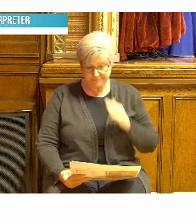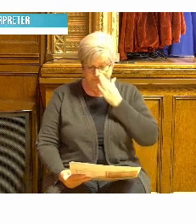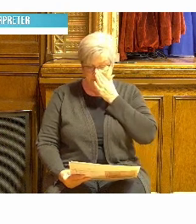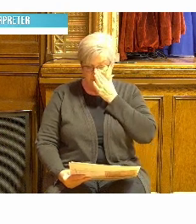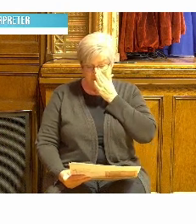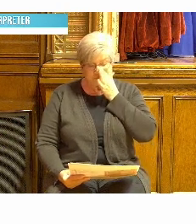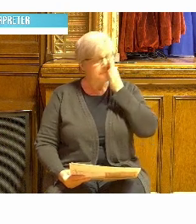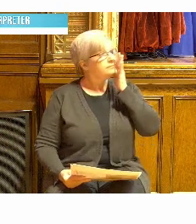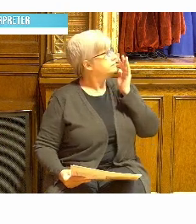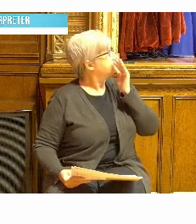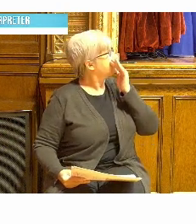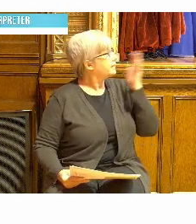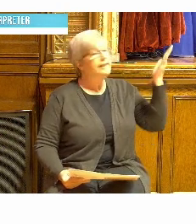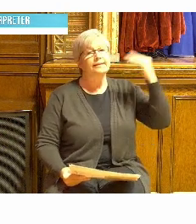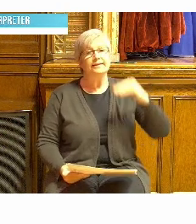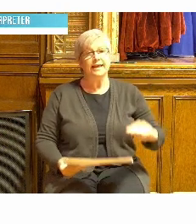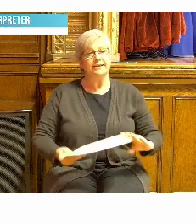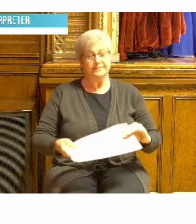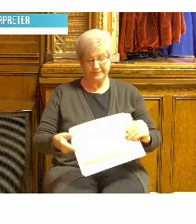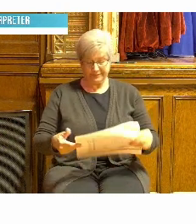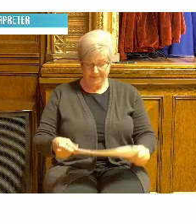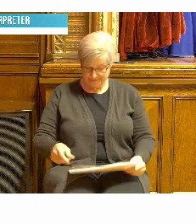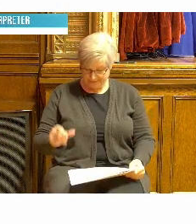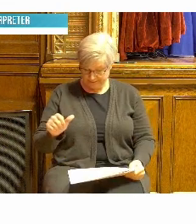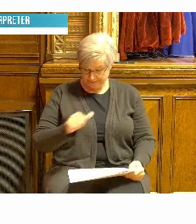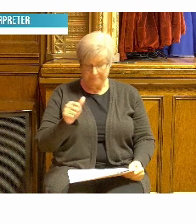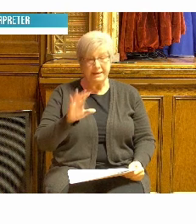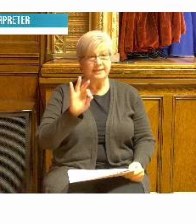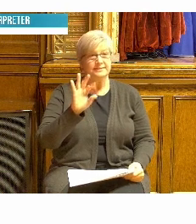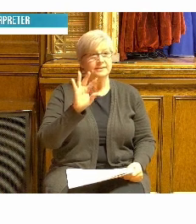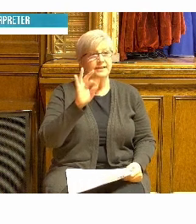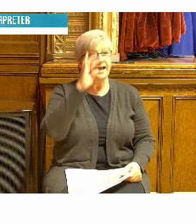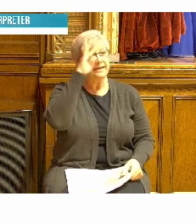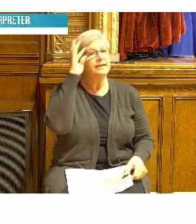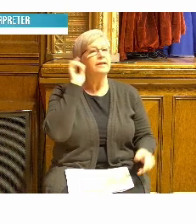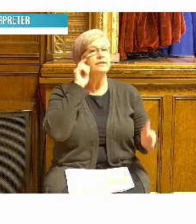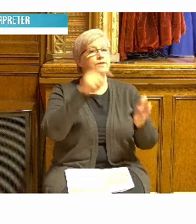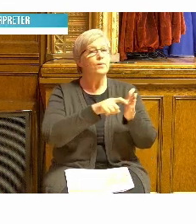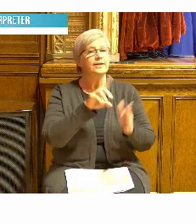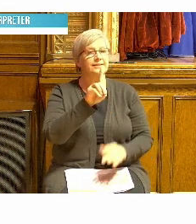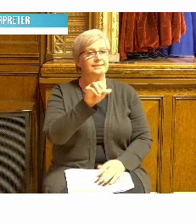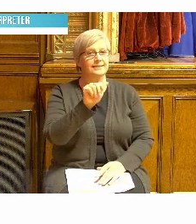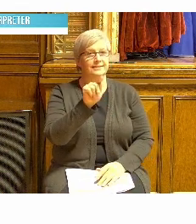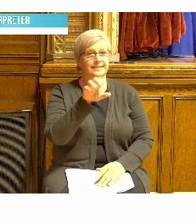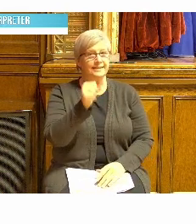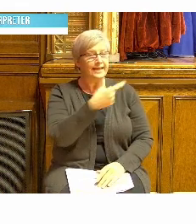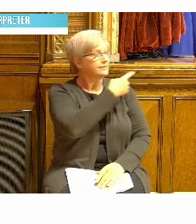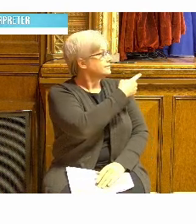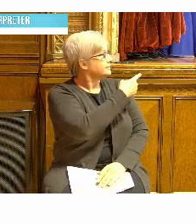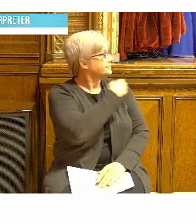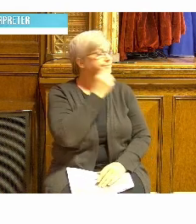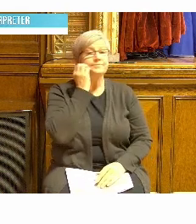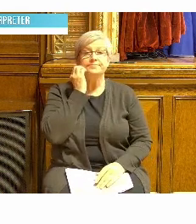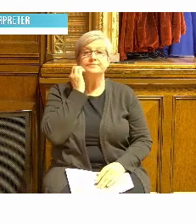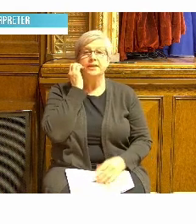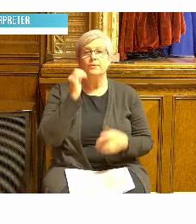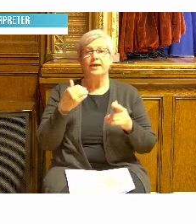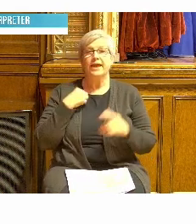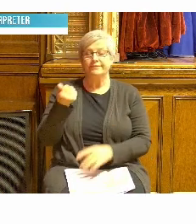All right, here is the next piece. If you could turn your page and follow along. And notice the dates are at the bottom now. We